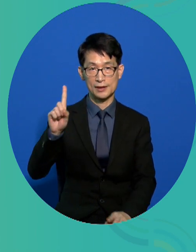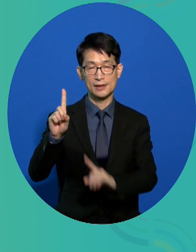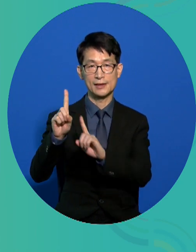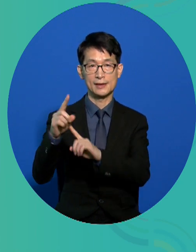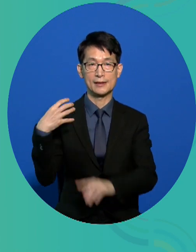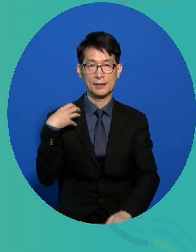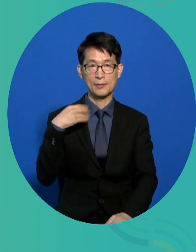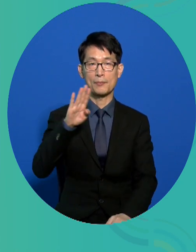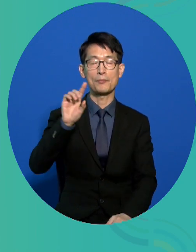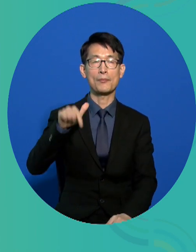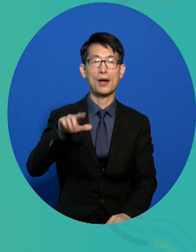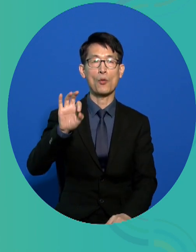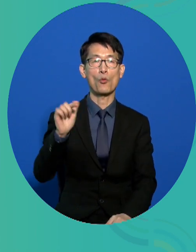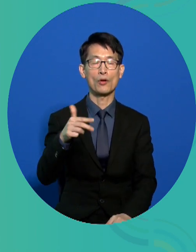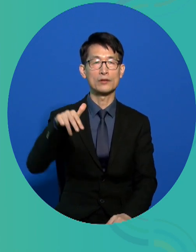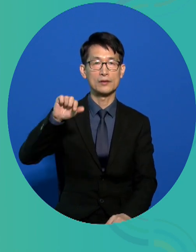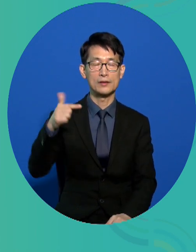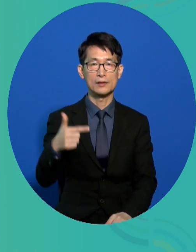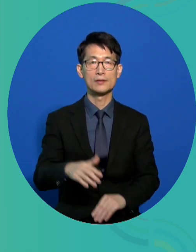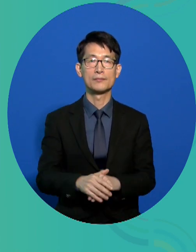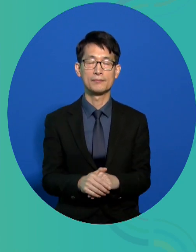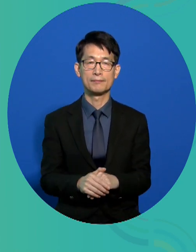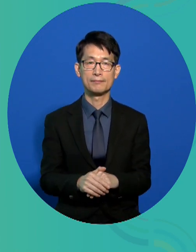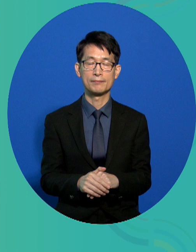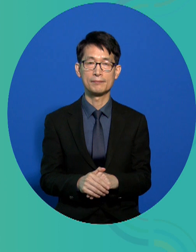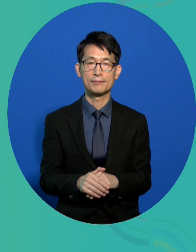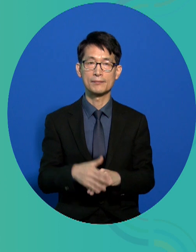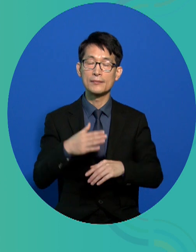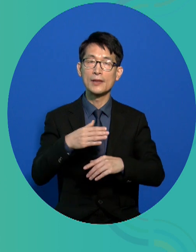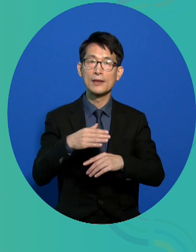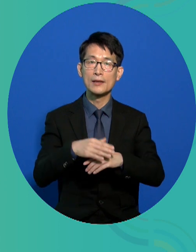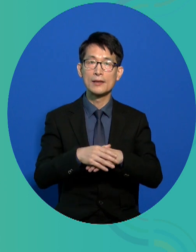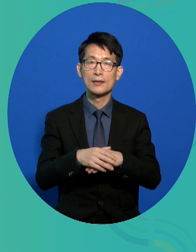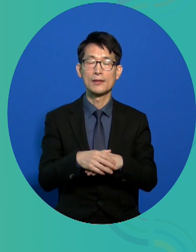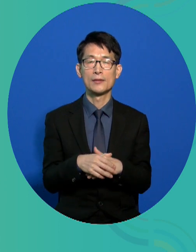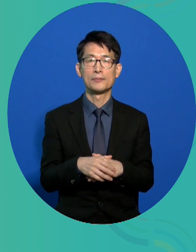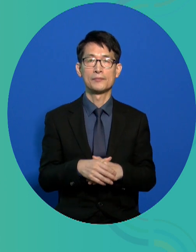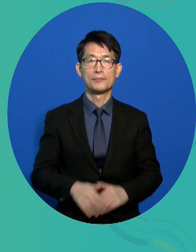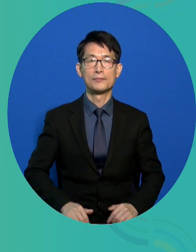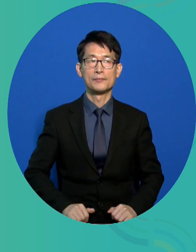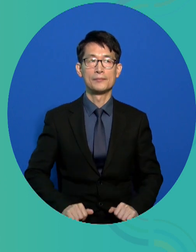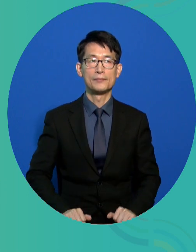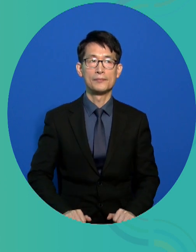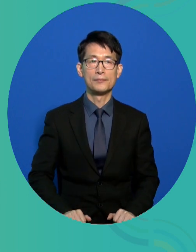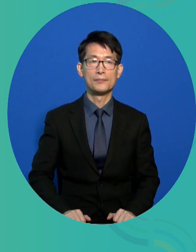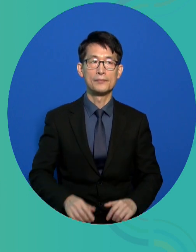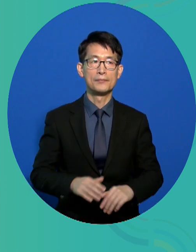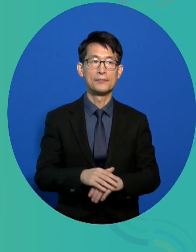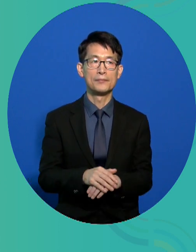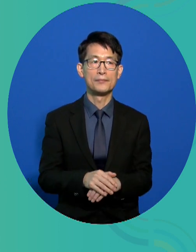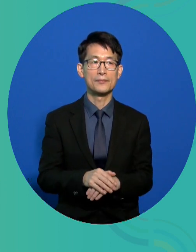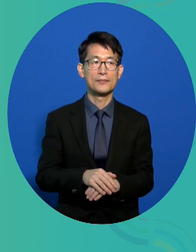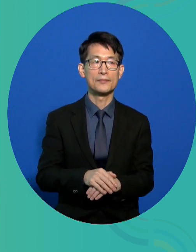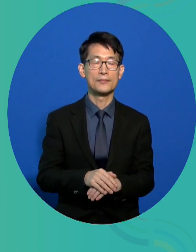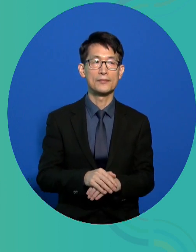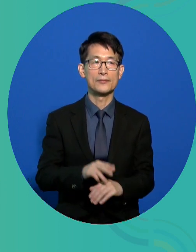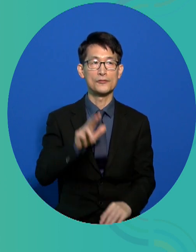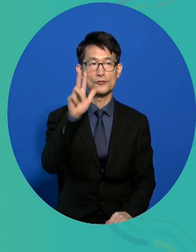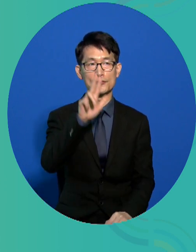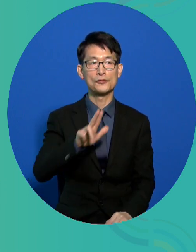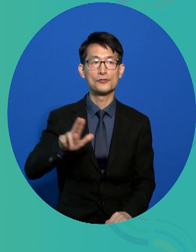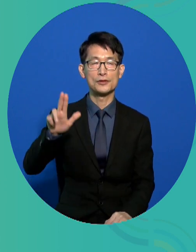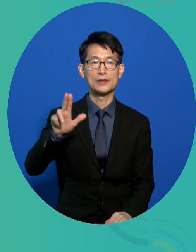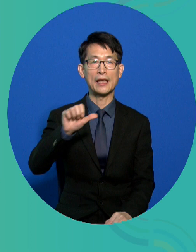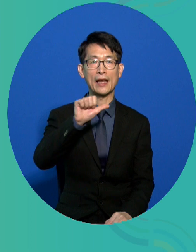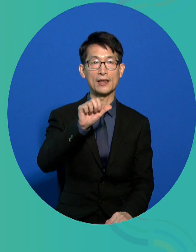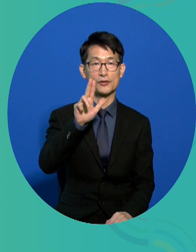hearing. I am Park Won-jin, CEO of the Social Cooperative AUD. So first,